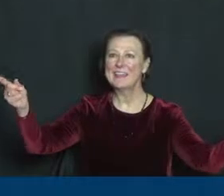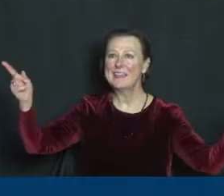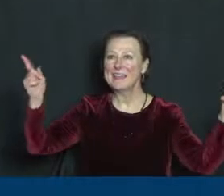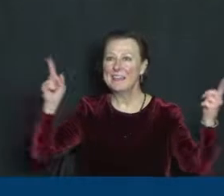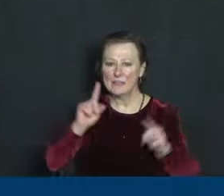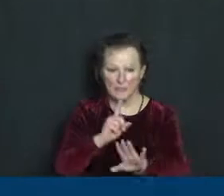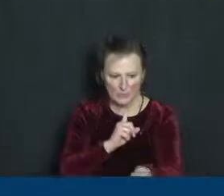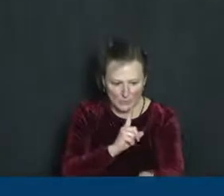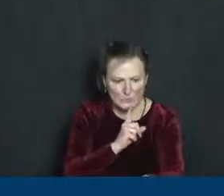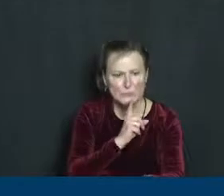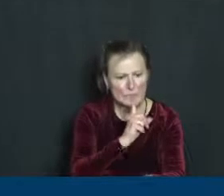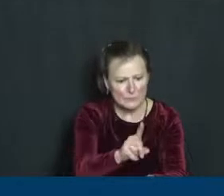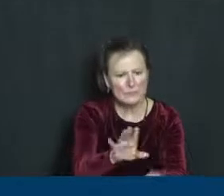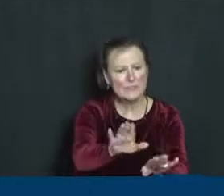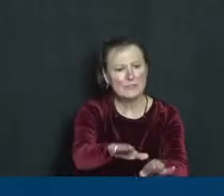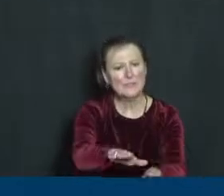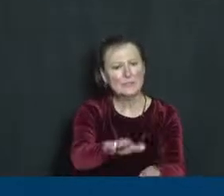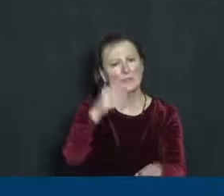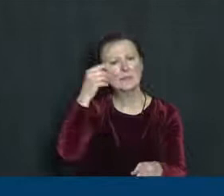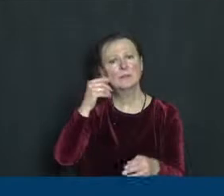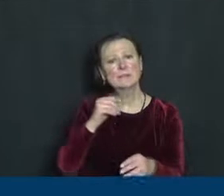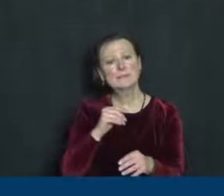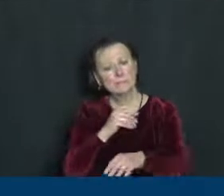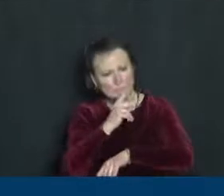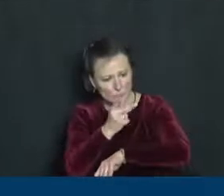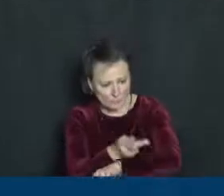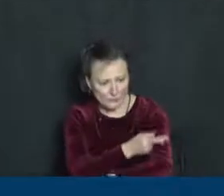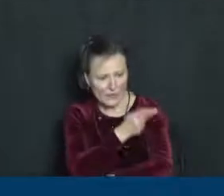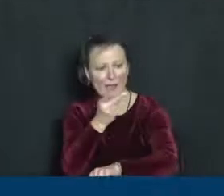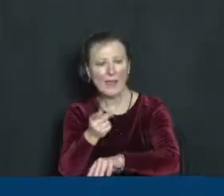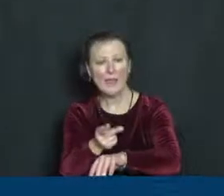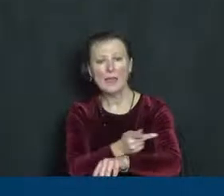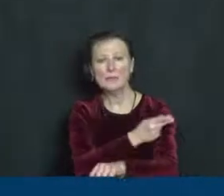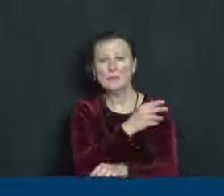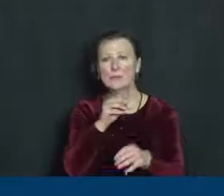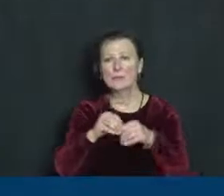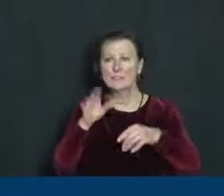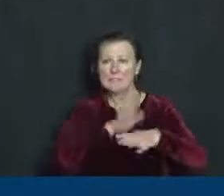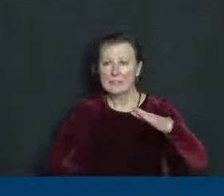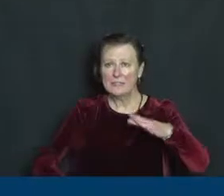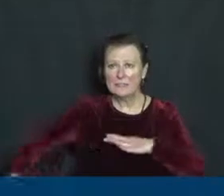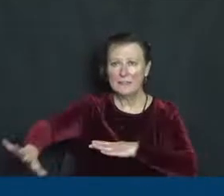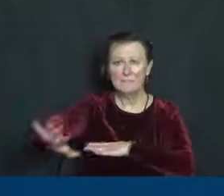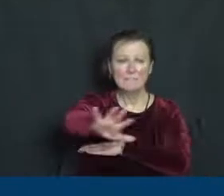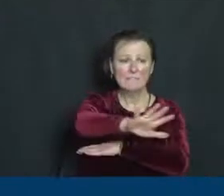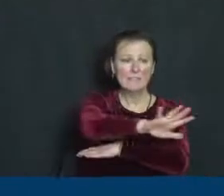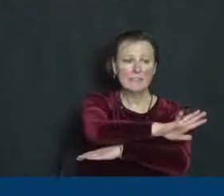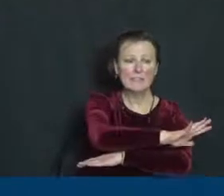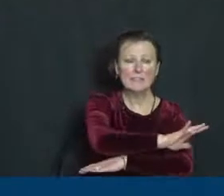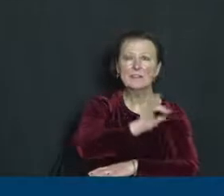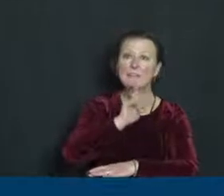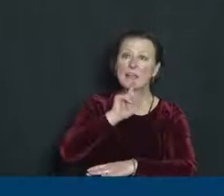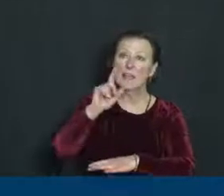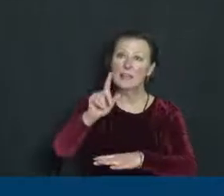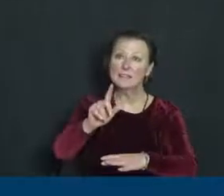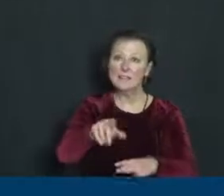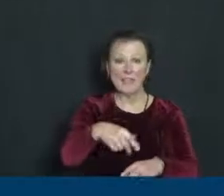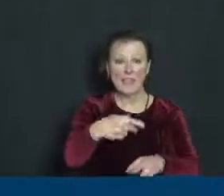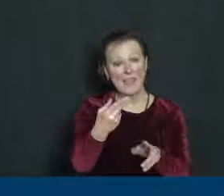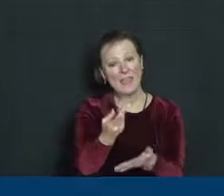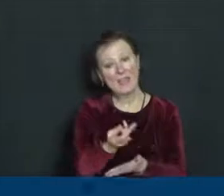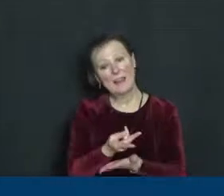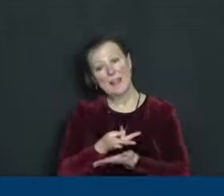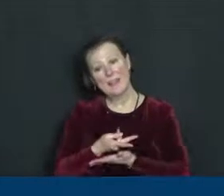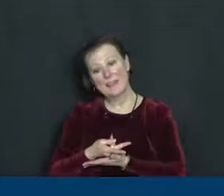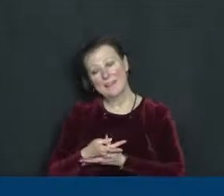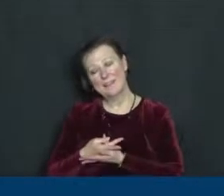say, was to certain poor shepherds in fields as